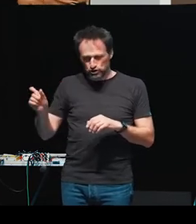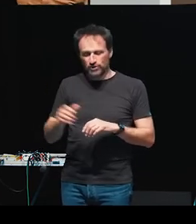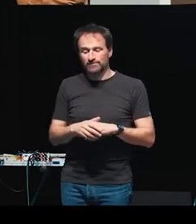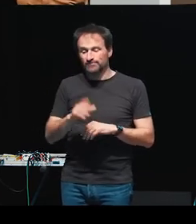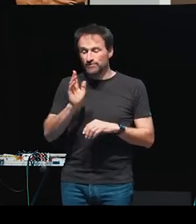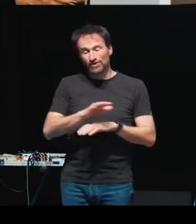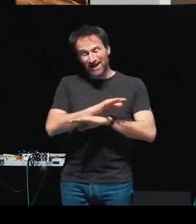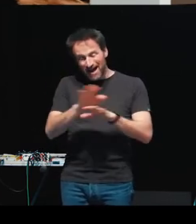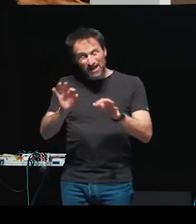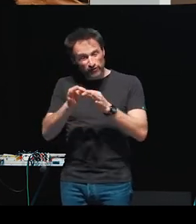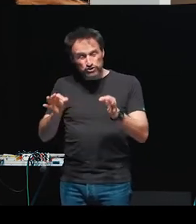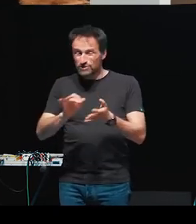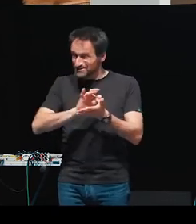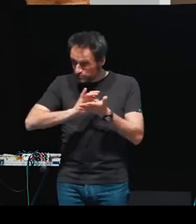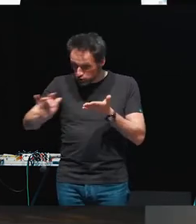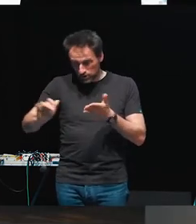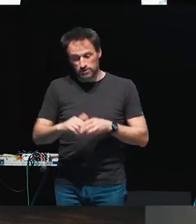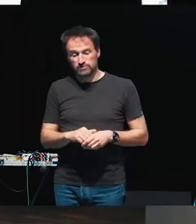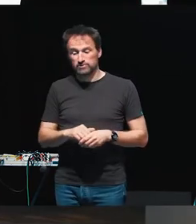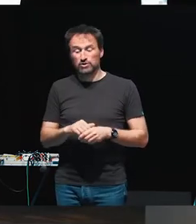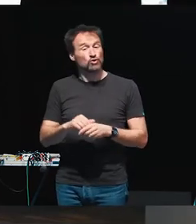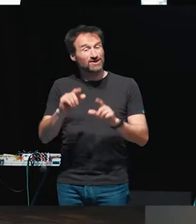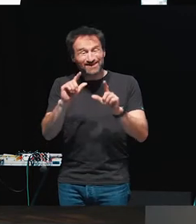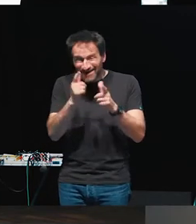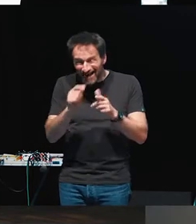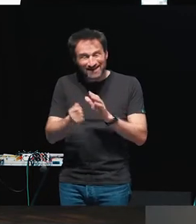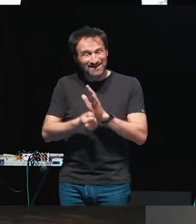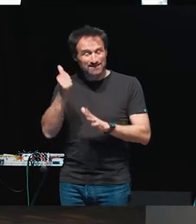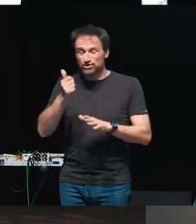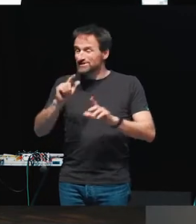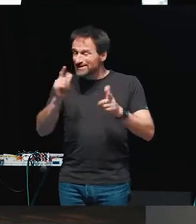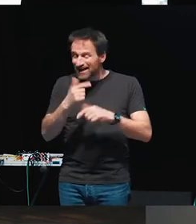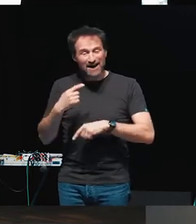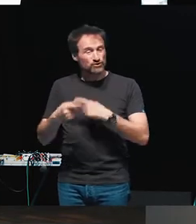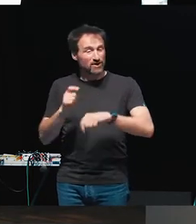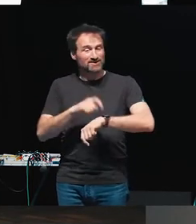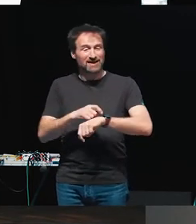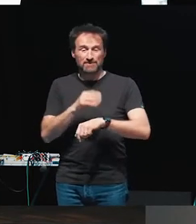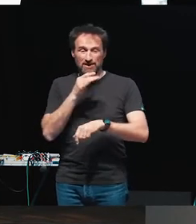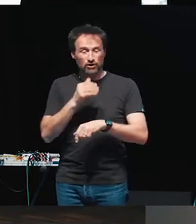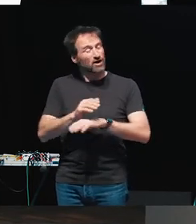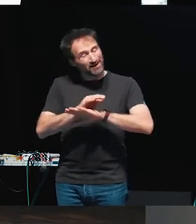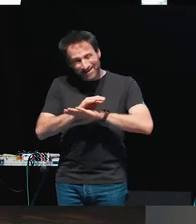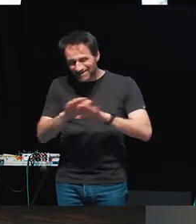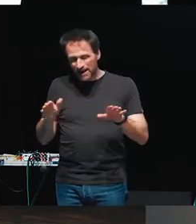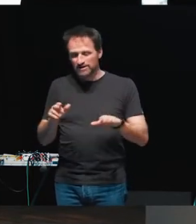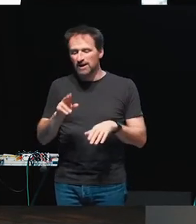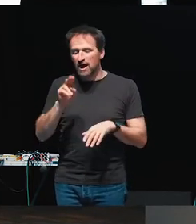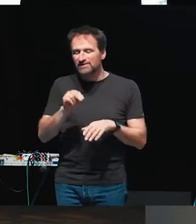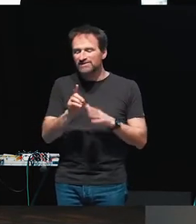most interesting things, that it has no exceptions, no runtime errors, and null and undefined simply don't